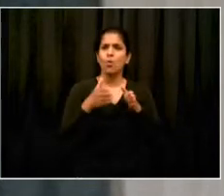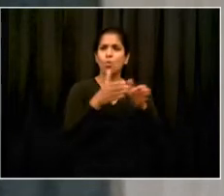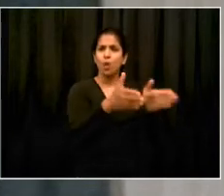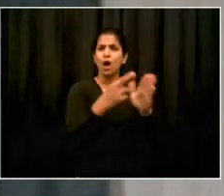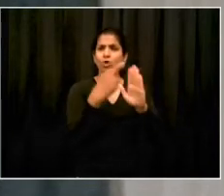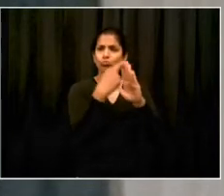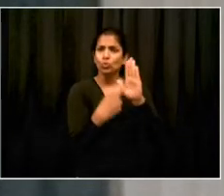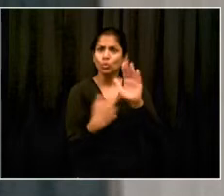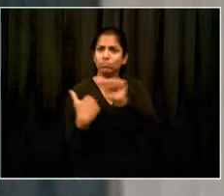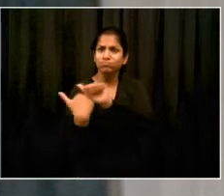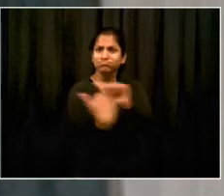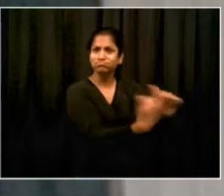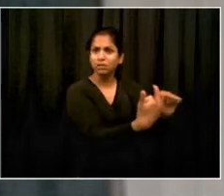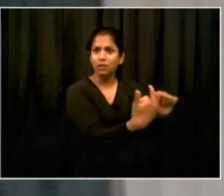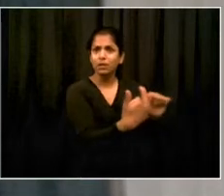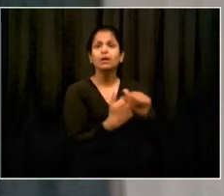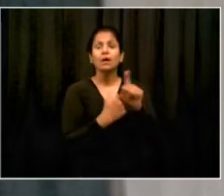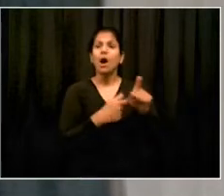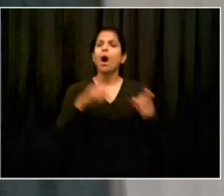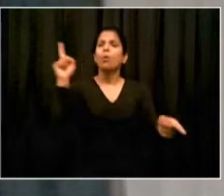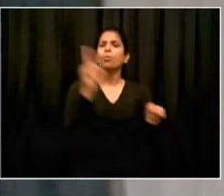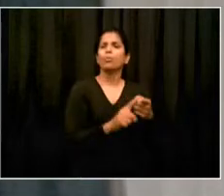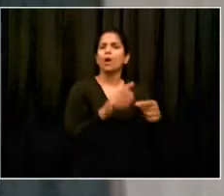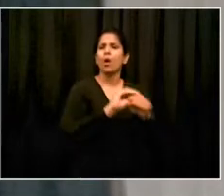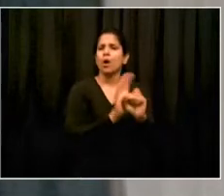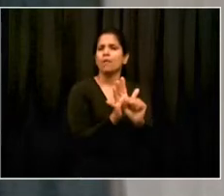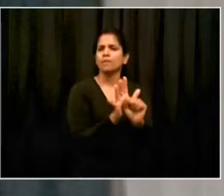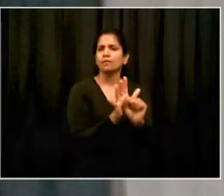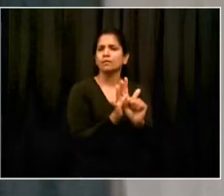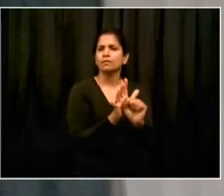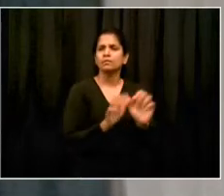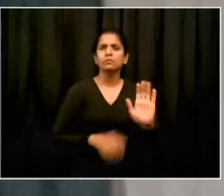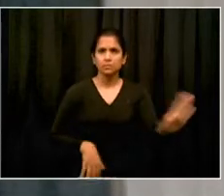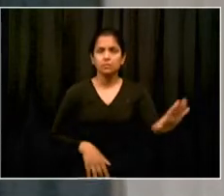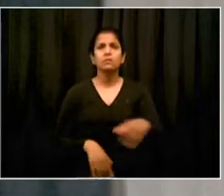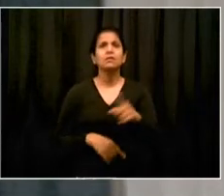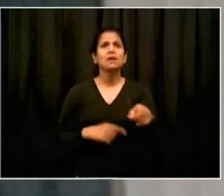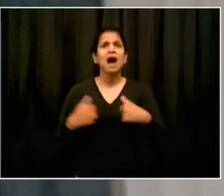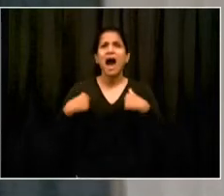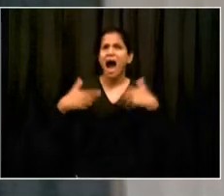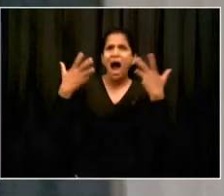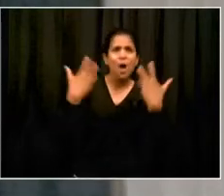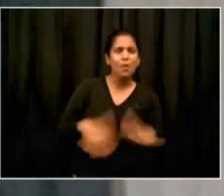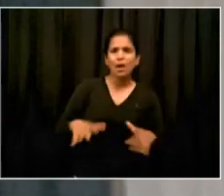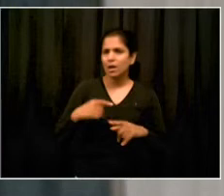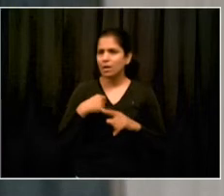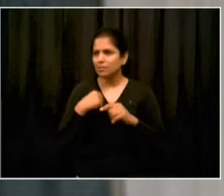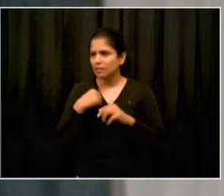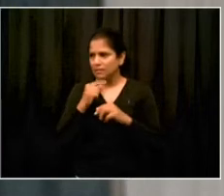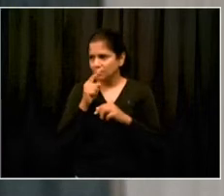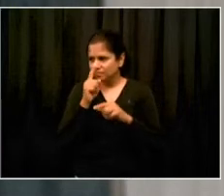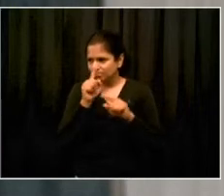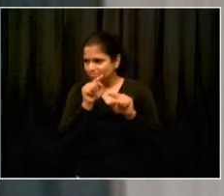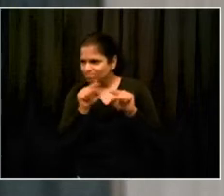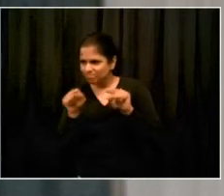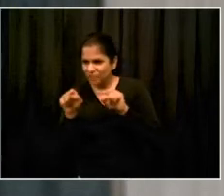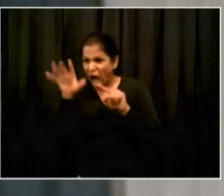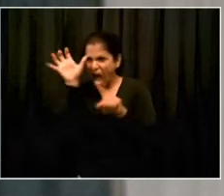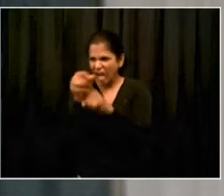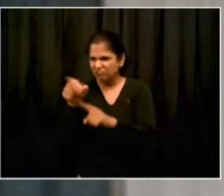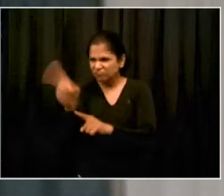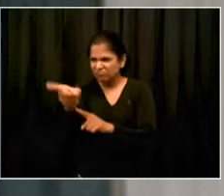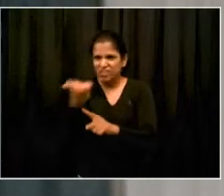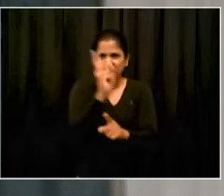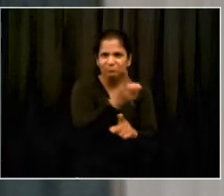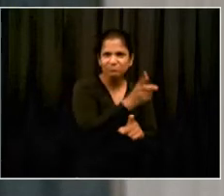will be, this is what you need to do to stay open, not that we're closing you down because of